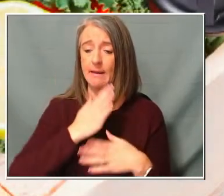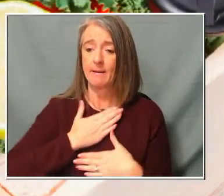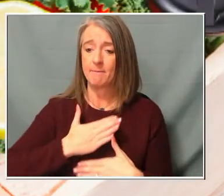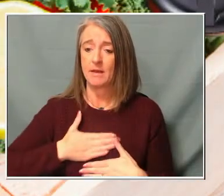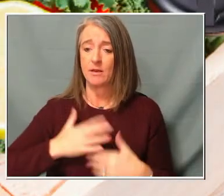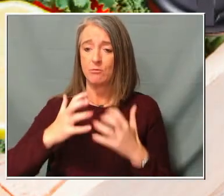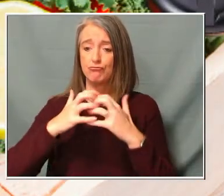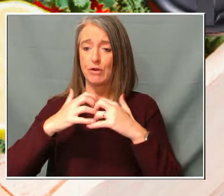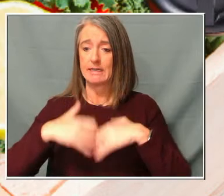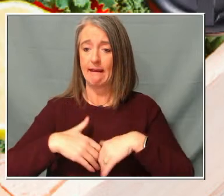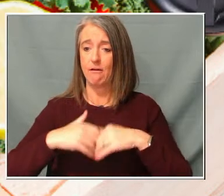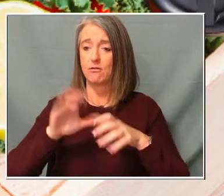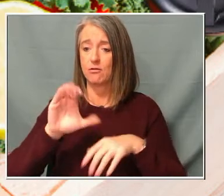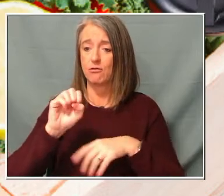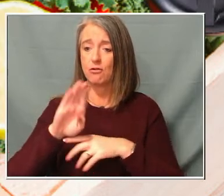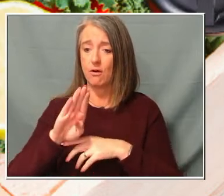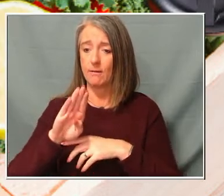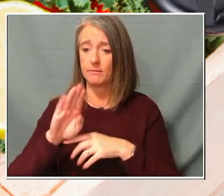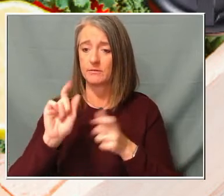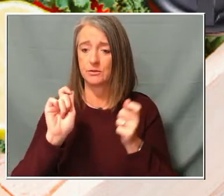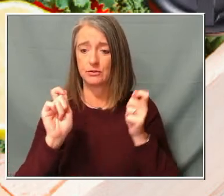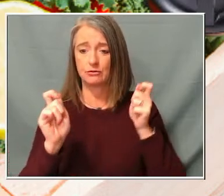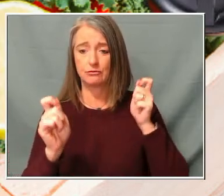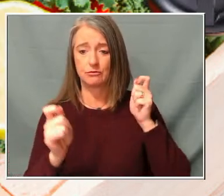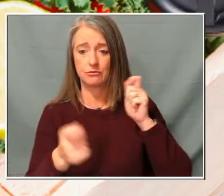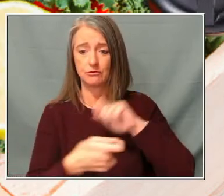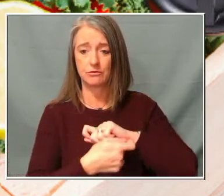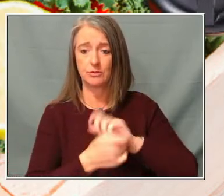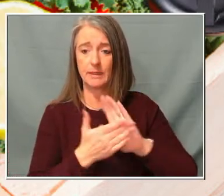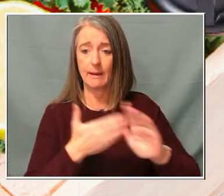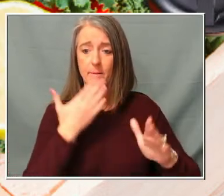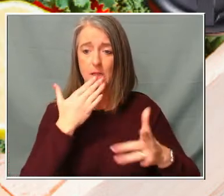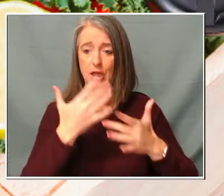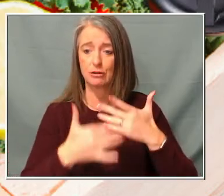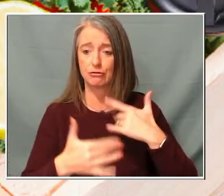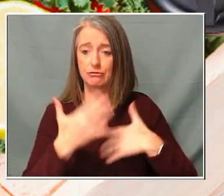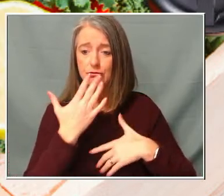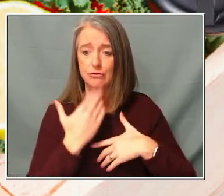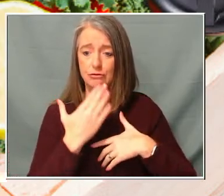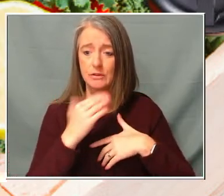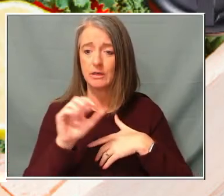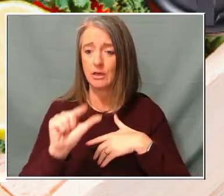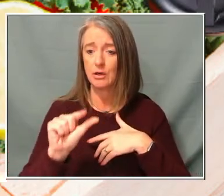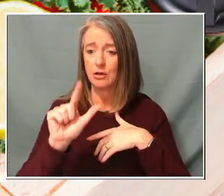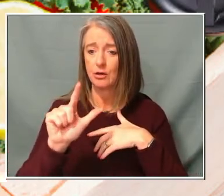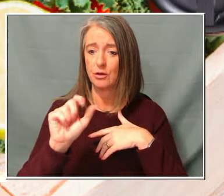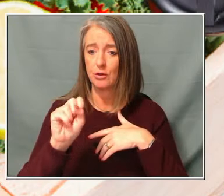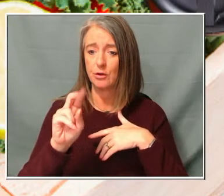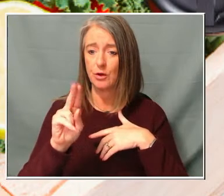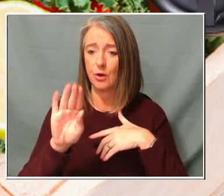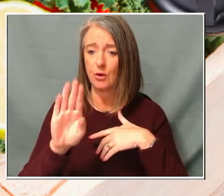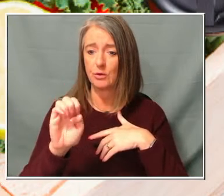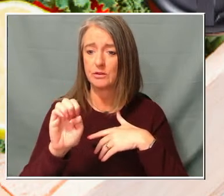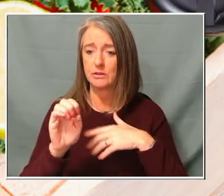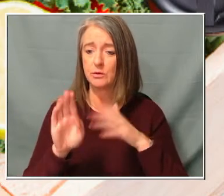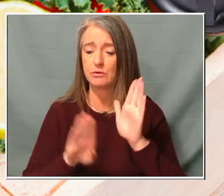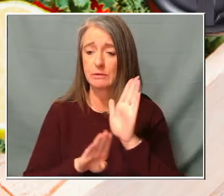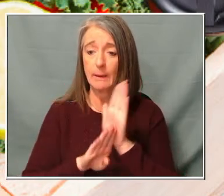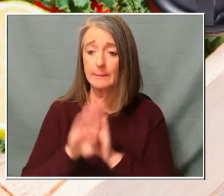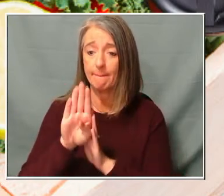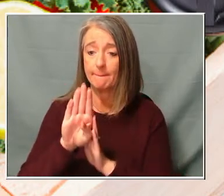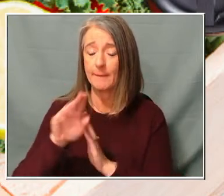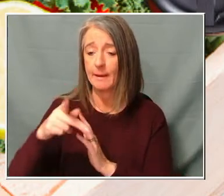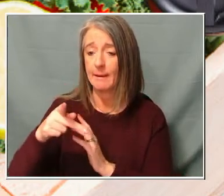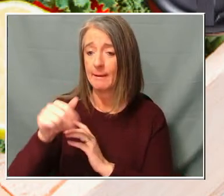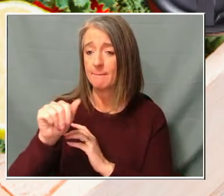down carbohydrates and then turn them into blood sugar, aka blood glucose. When blood sugar goes up, your pancreas creates